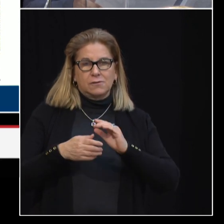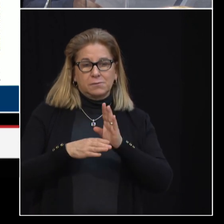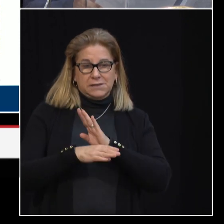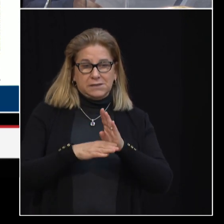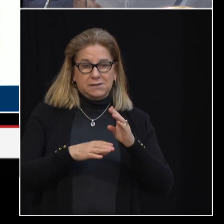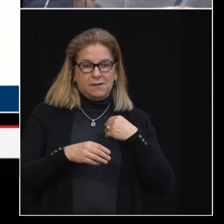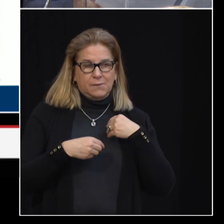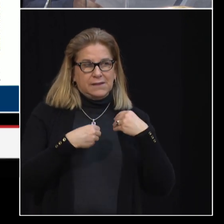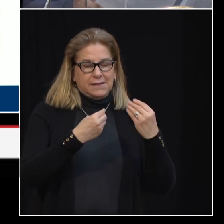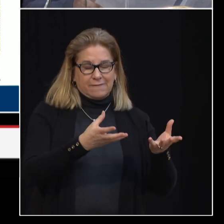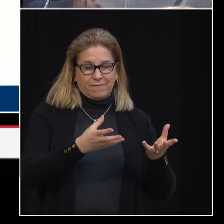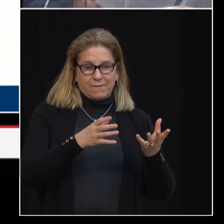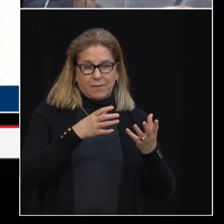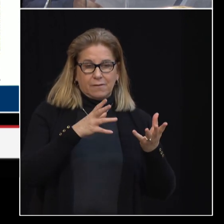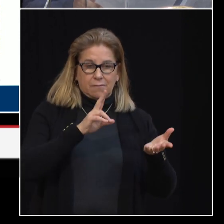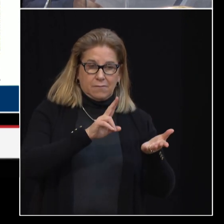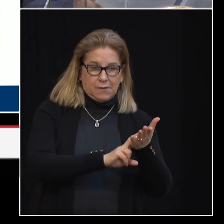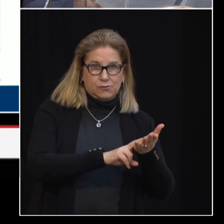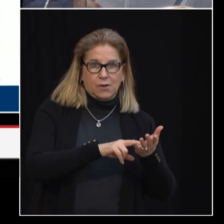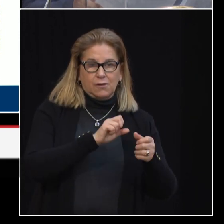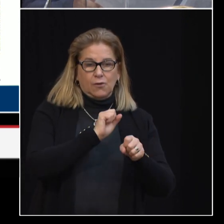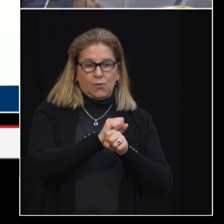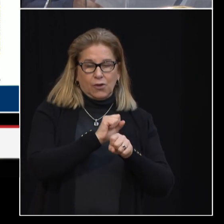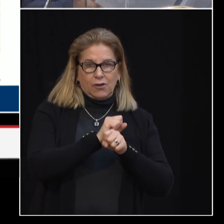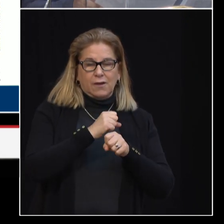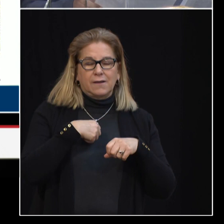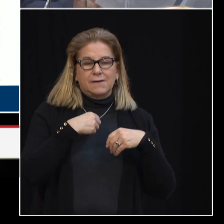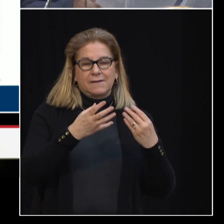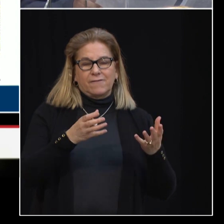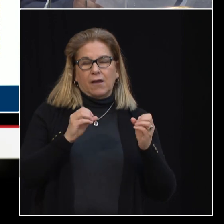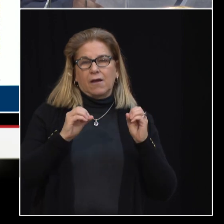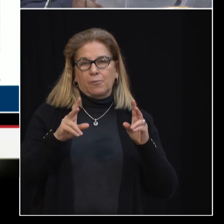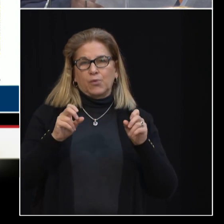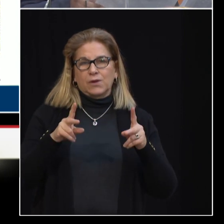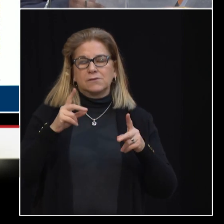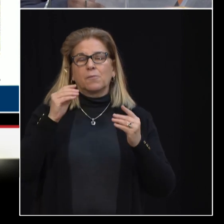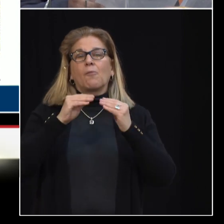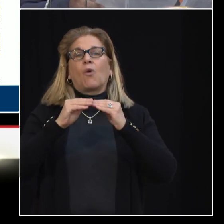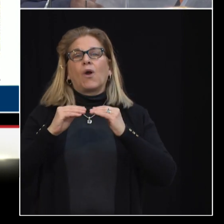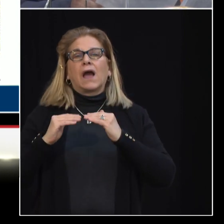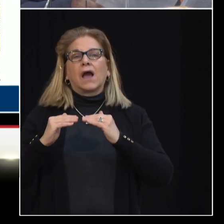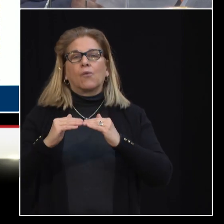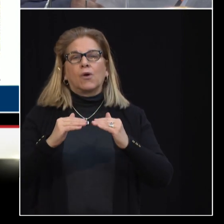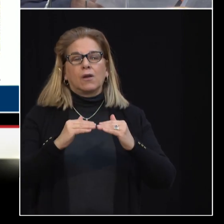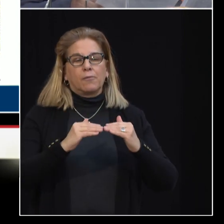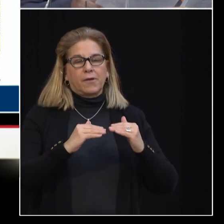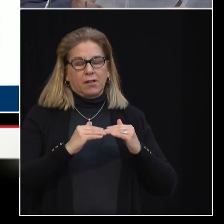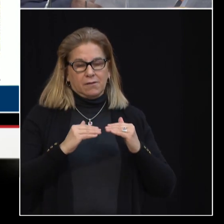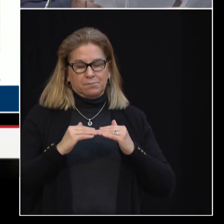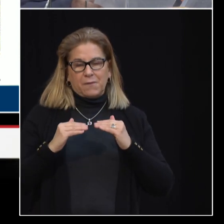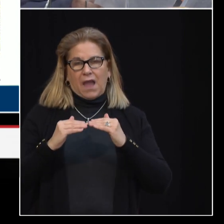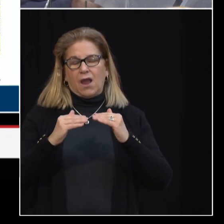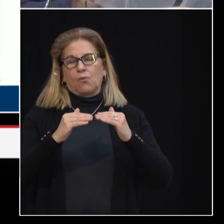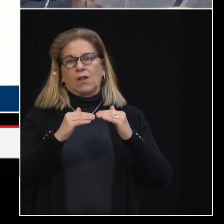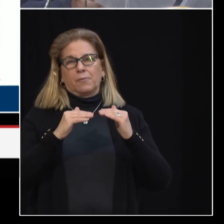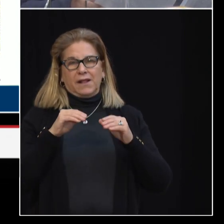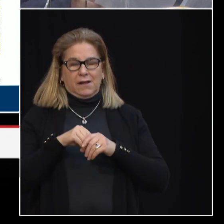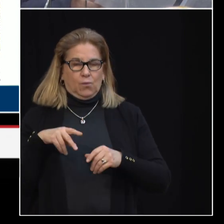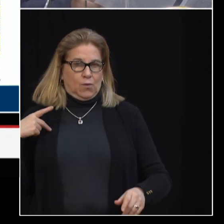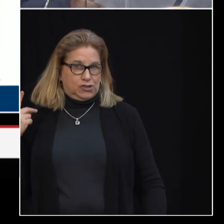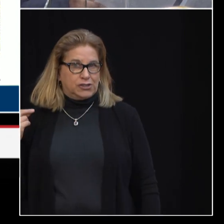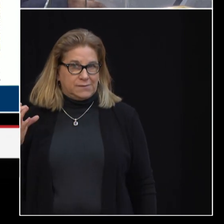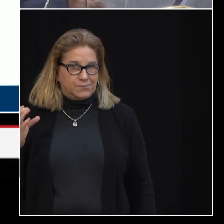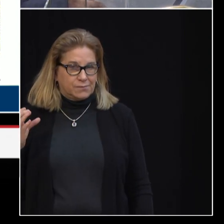build housing and to provide a more equitable and inclusive DC. All 4 of these equity RFPs